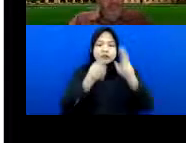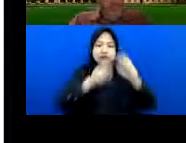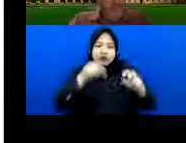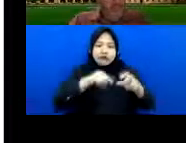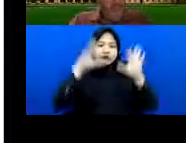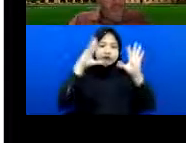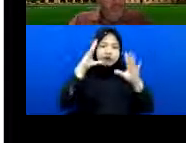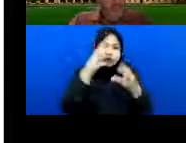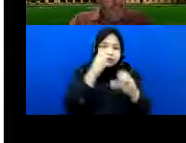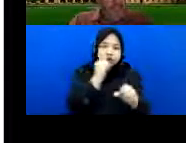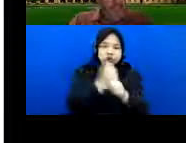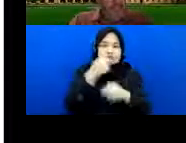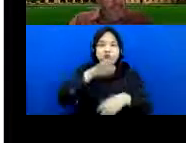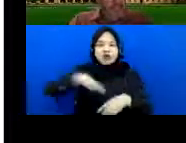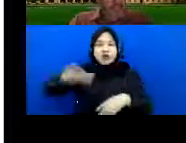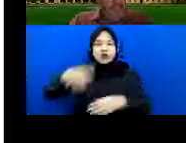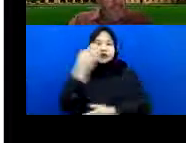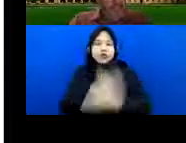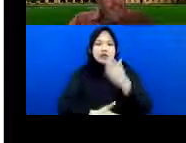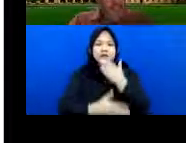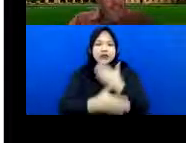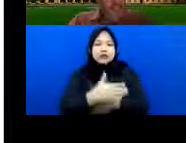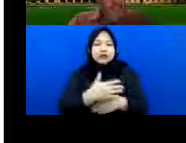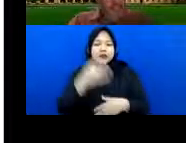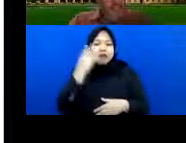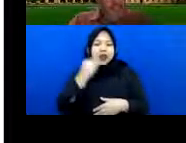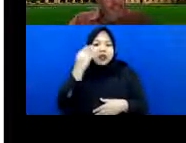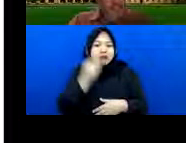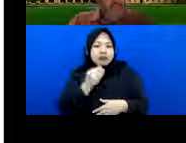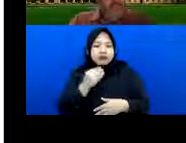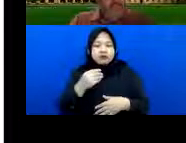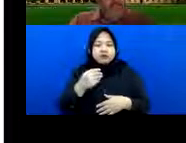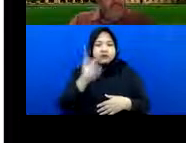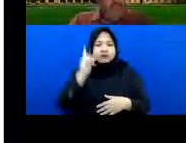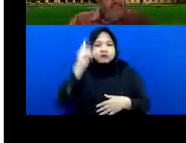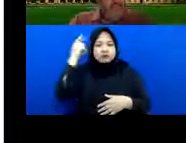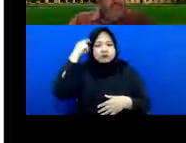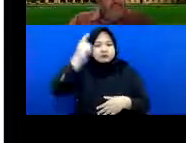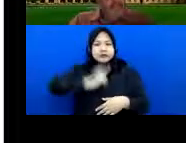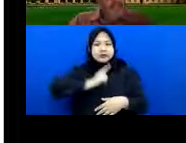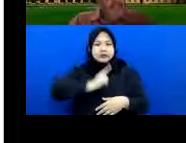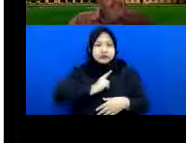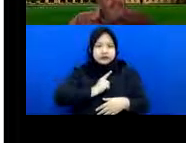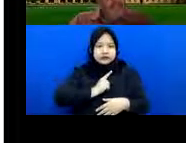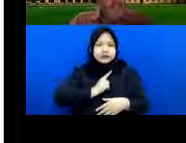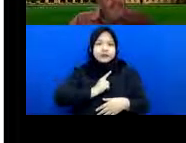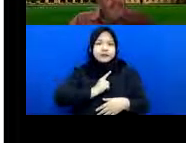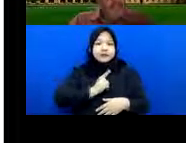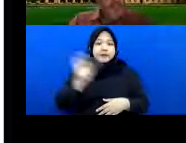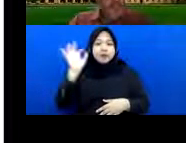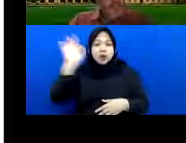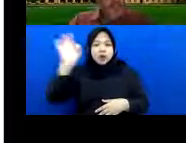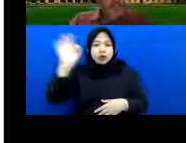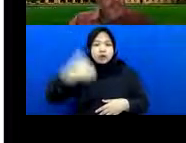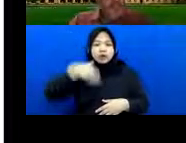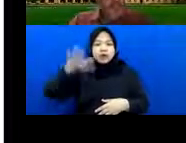on the children with disability experience or personal thought, and the parents who have children